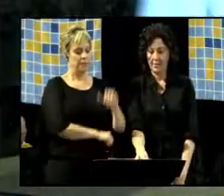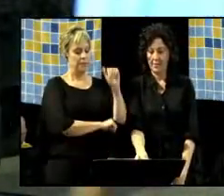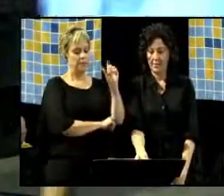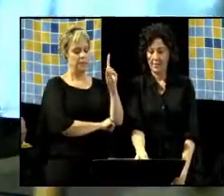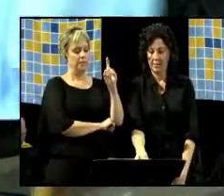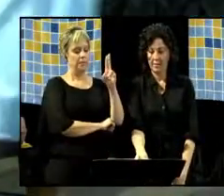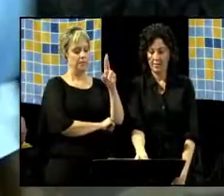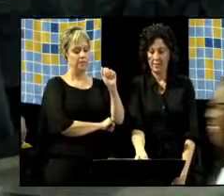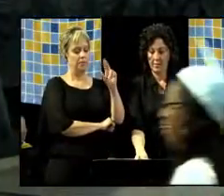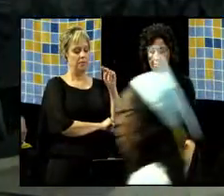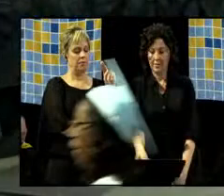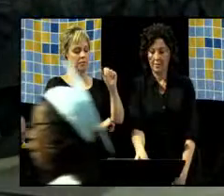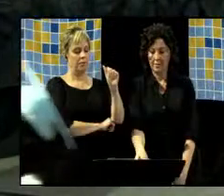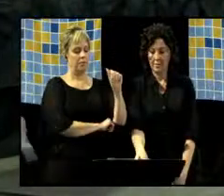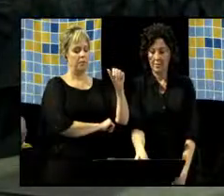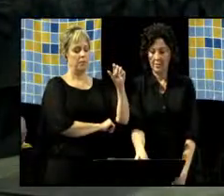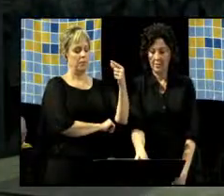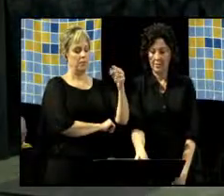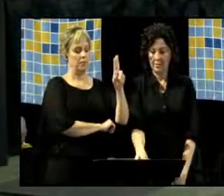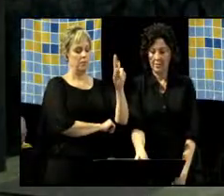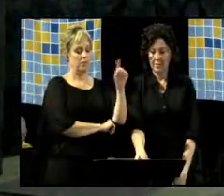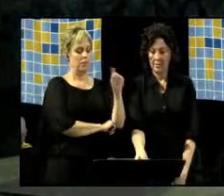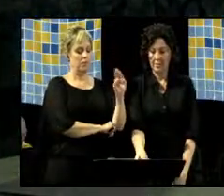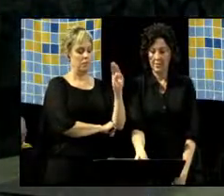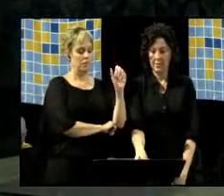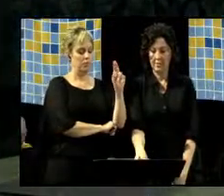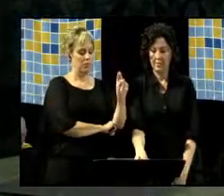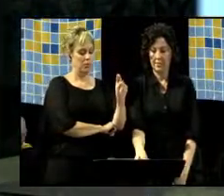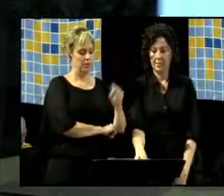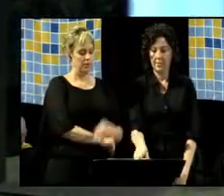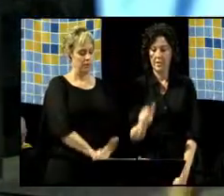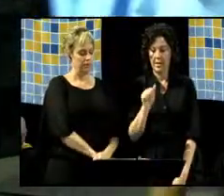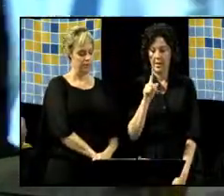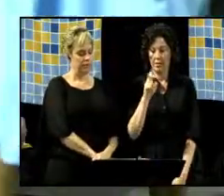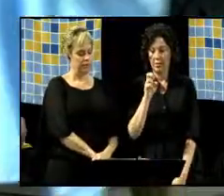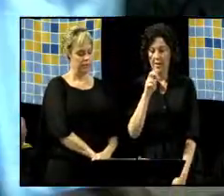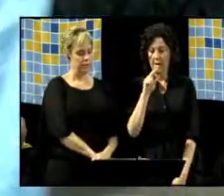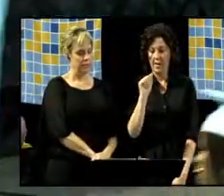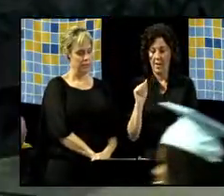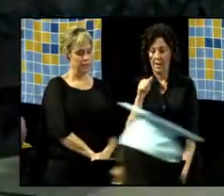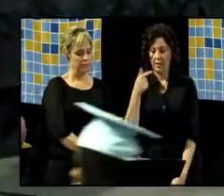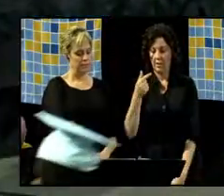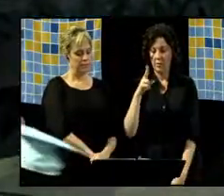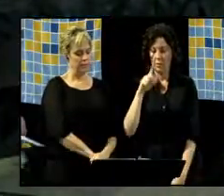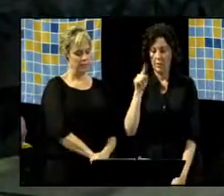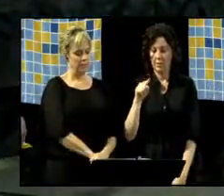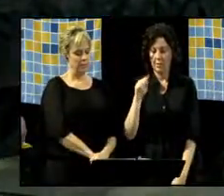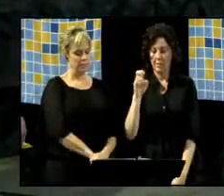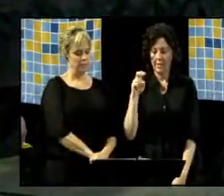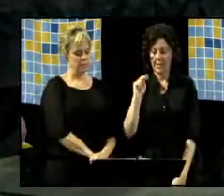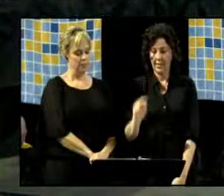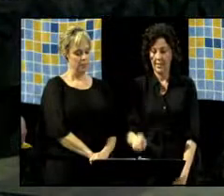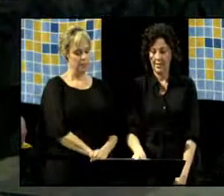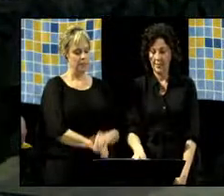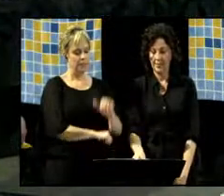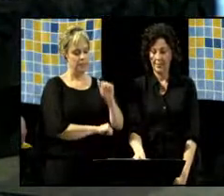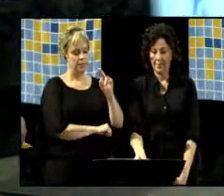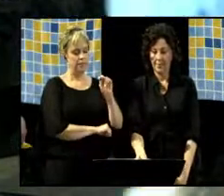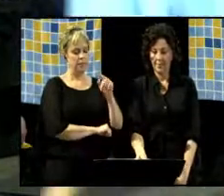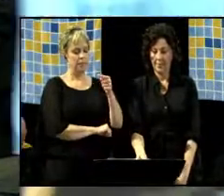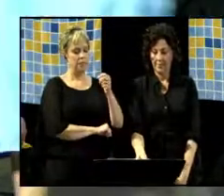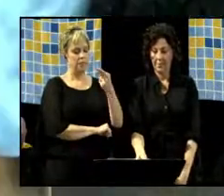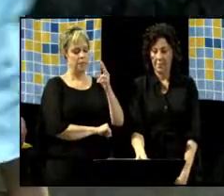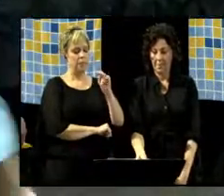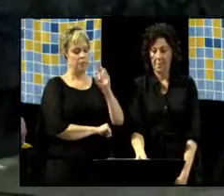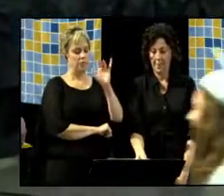Adriana Marie Guzman. Ben Owen Hare. Anthony Bernard Ham